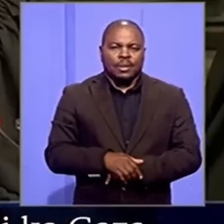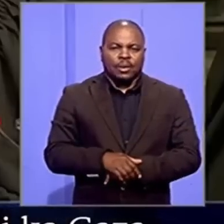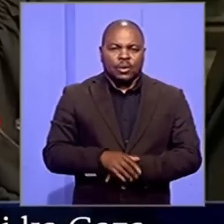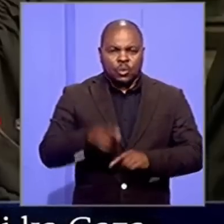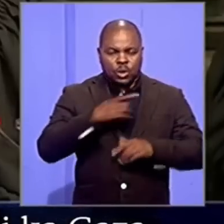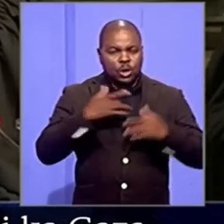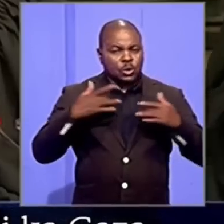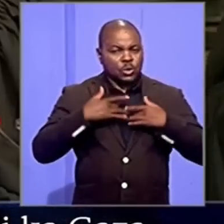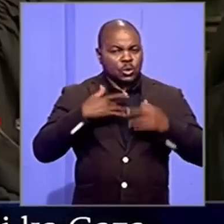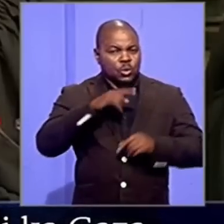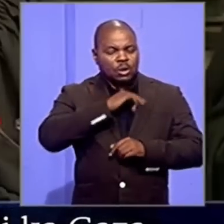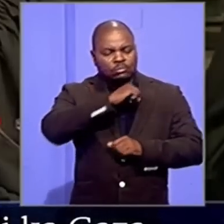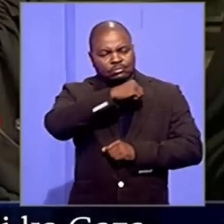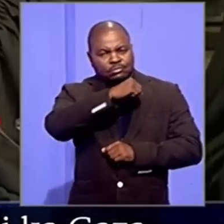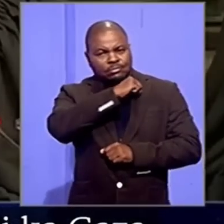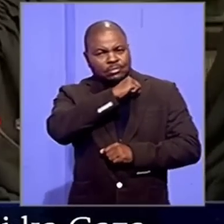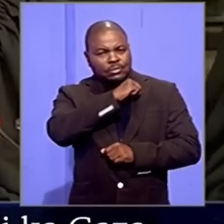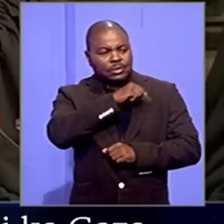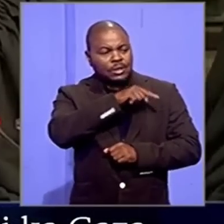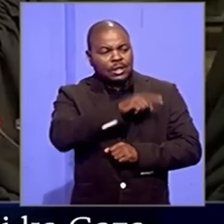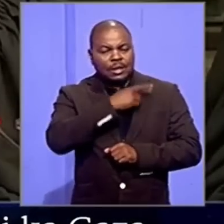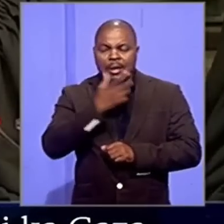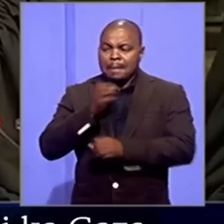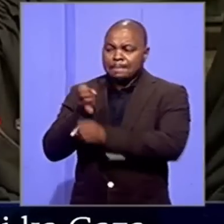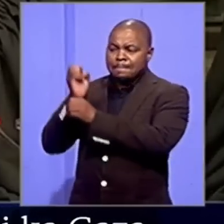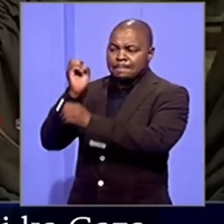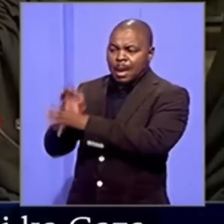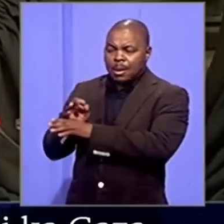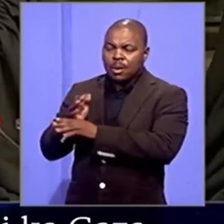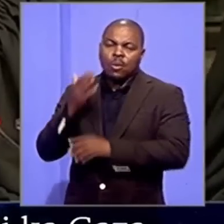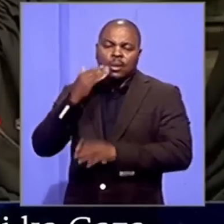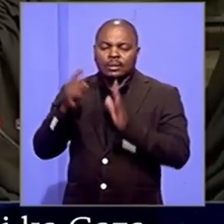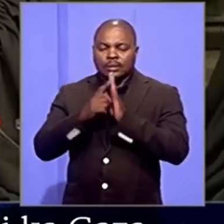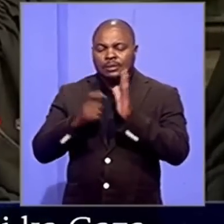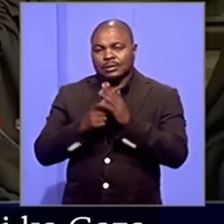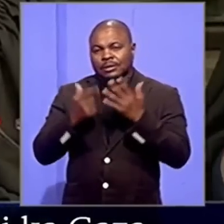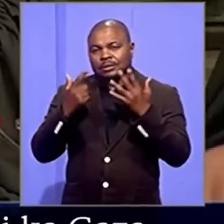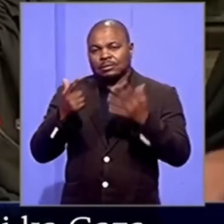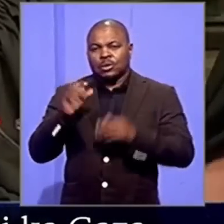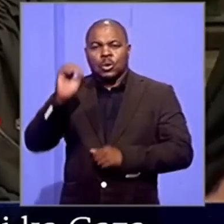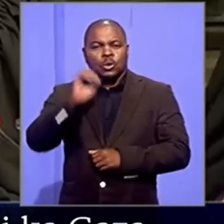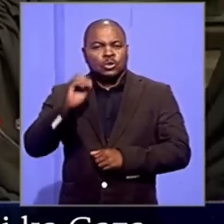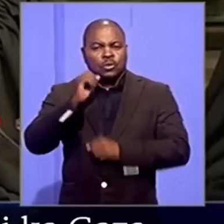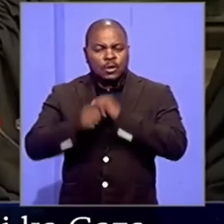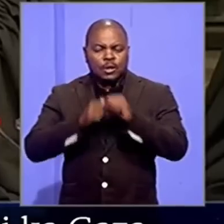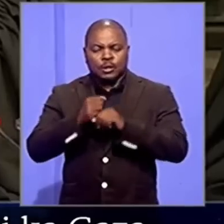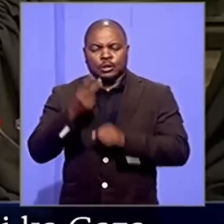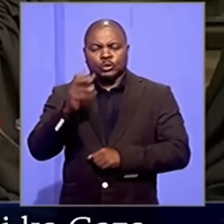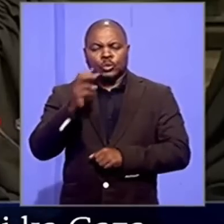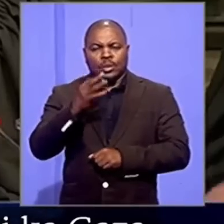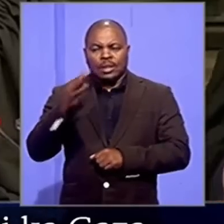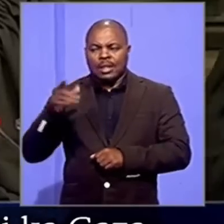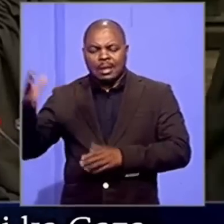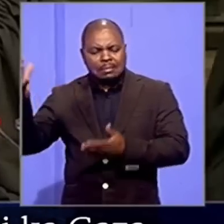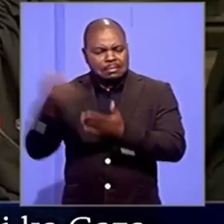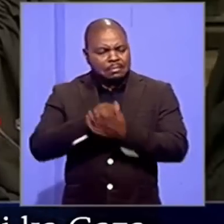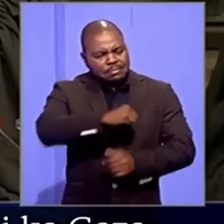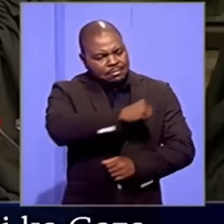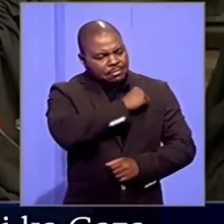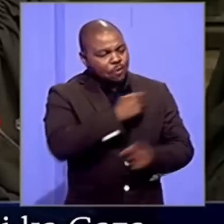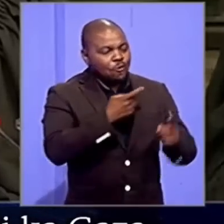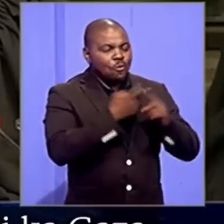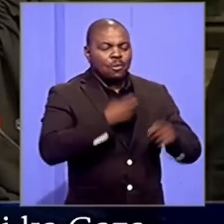fate of the hostages abducted during the attack in Israel on 7 October 2023 and held since then by